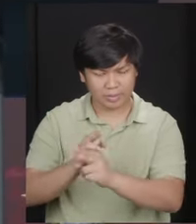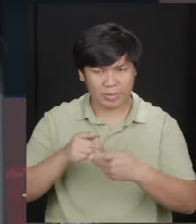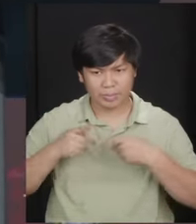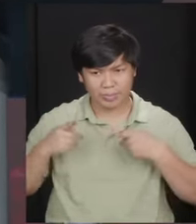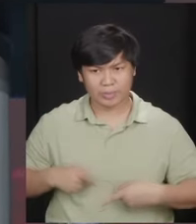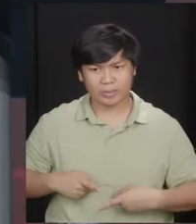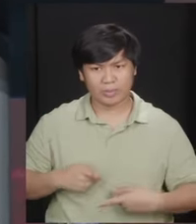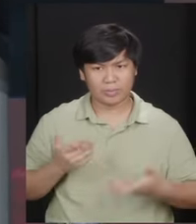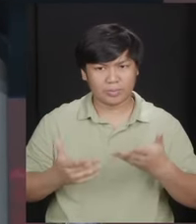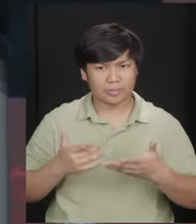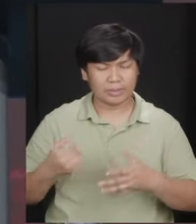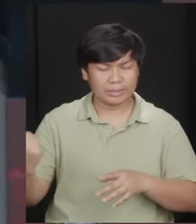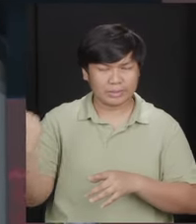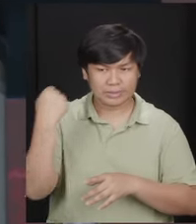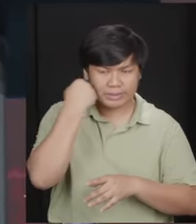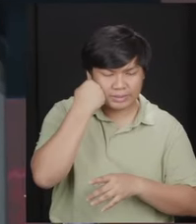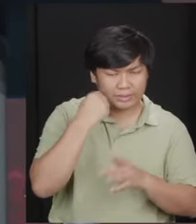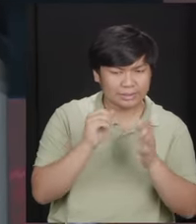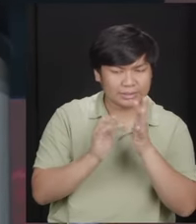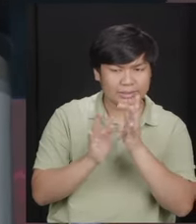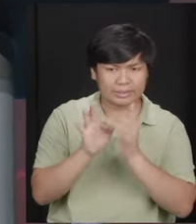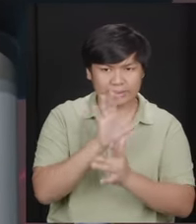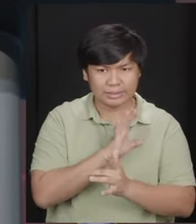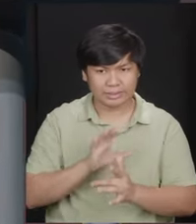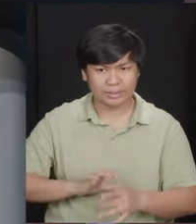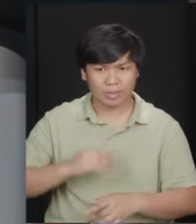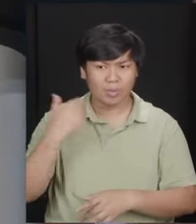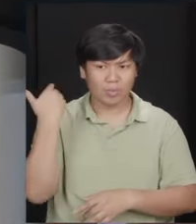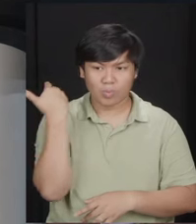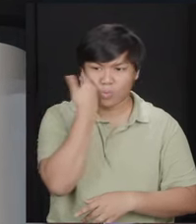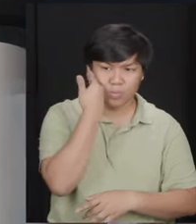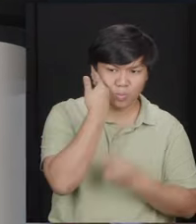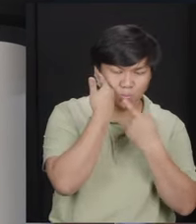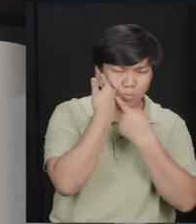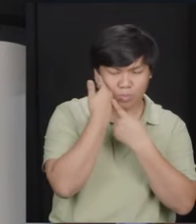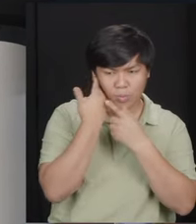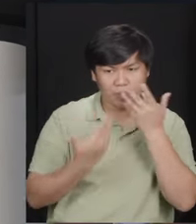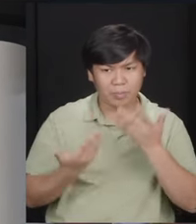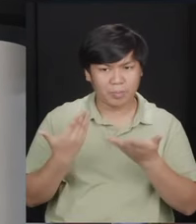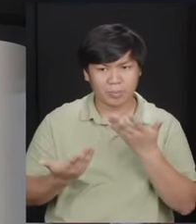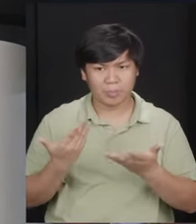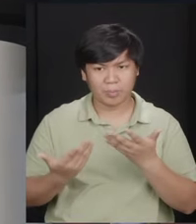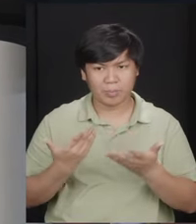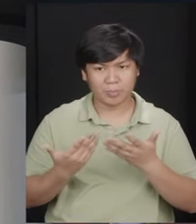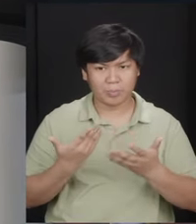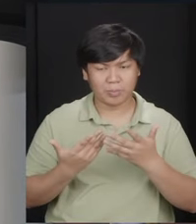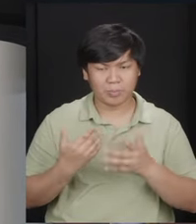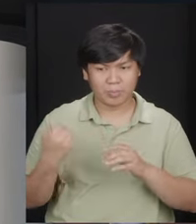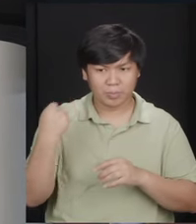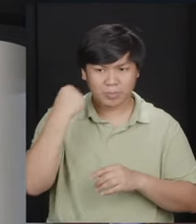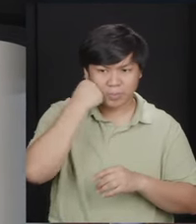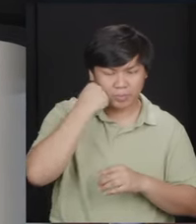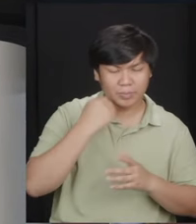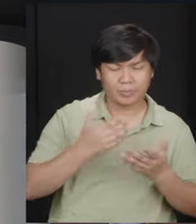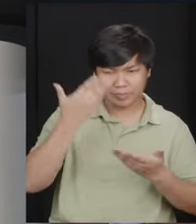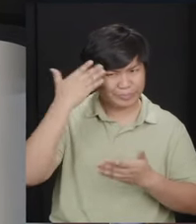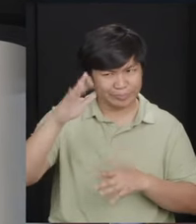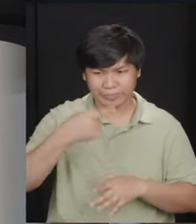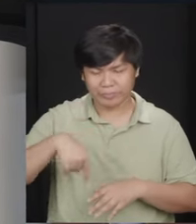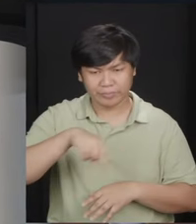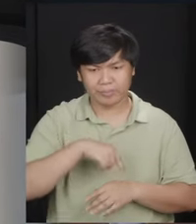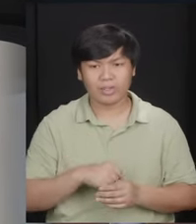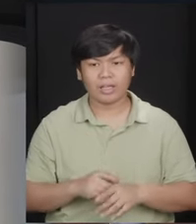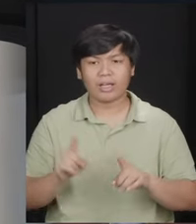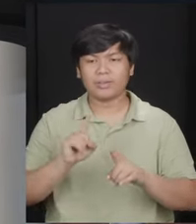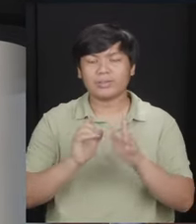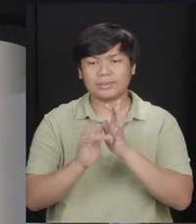he probably struck Jesus either with a backhand slap or maybe struck him with his fist. So what did